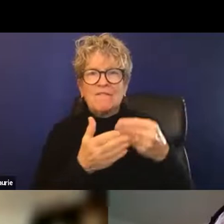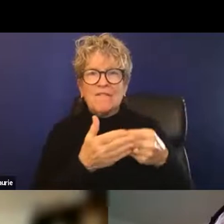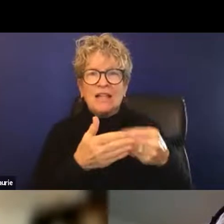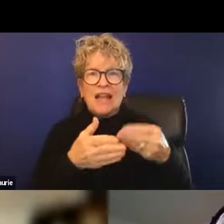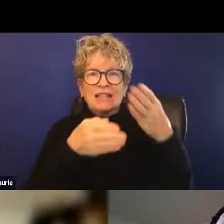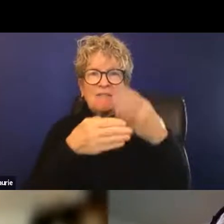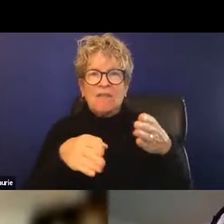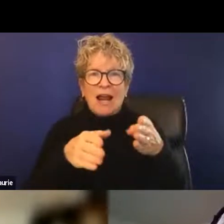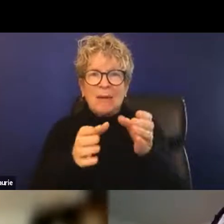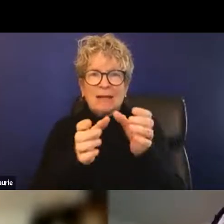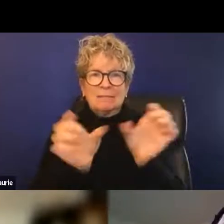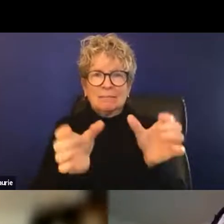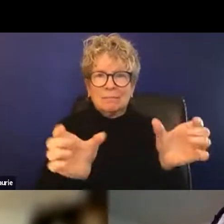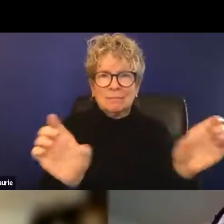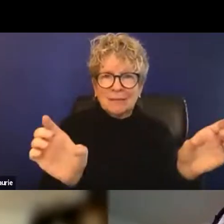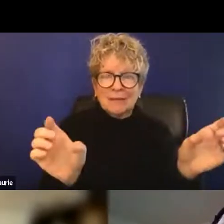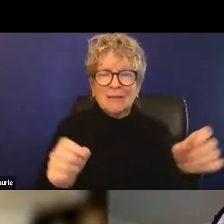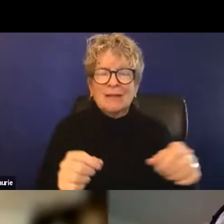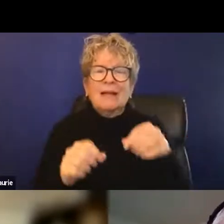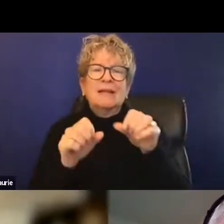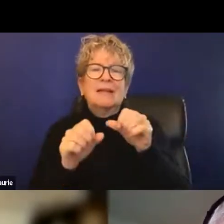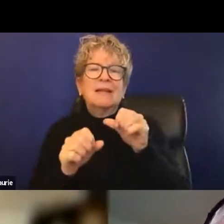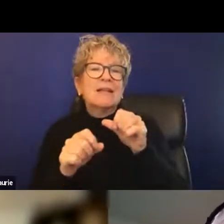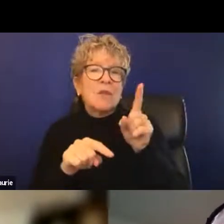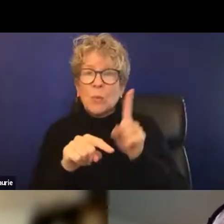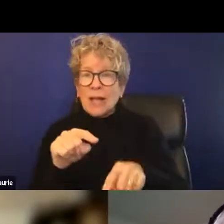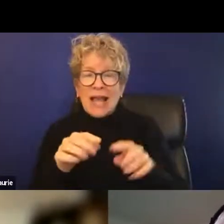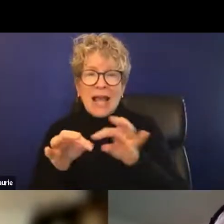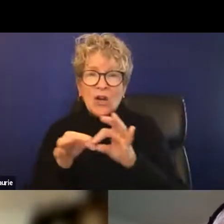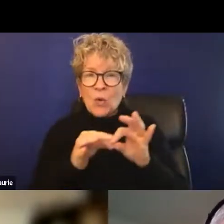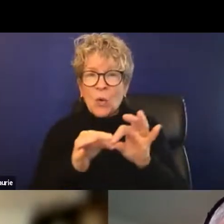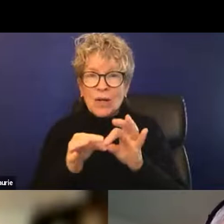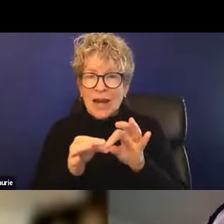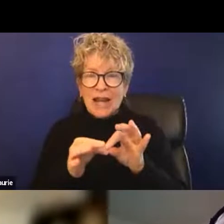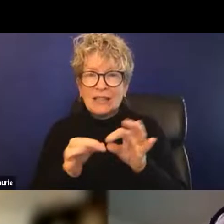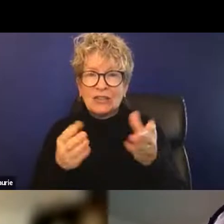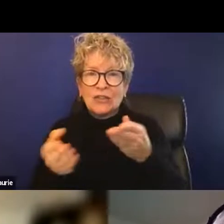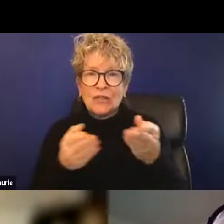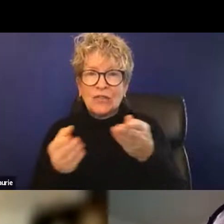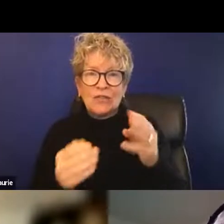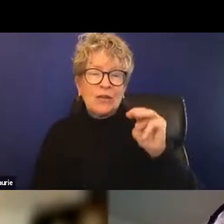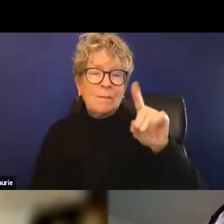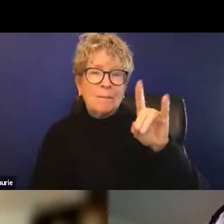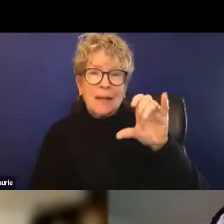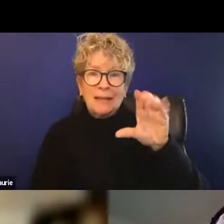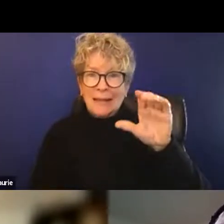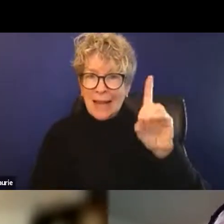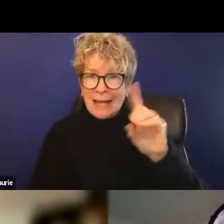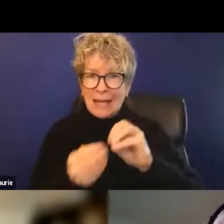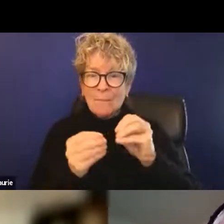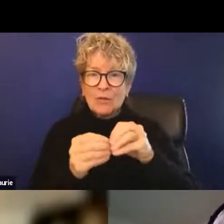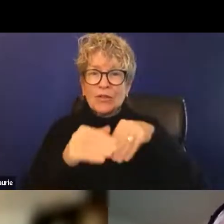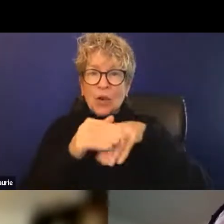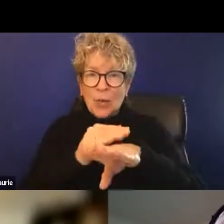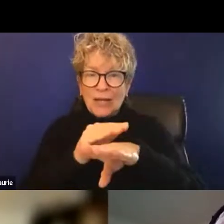the inability to coordinate services to Medicaid members as they move in and out of the crisis system, because we